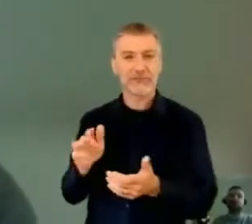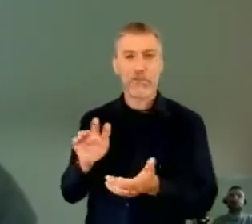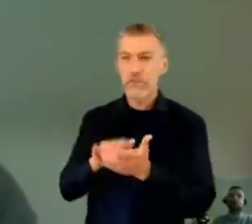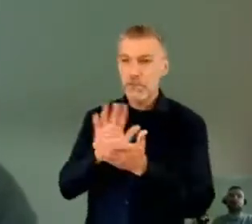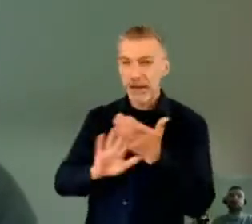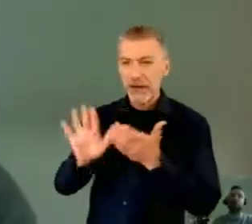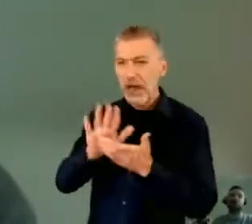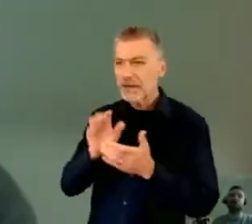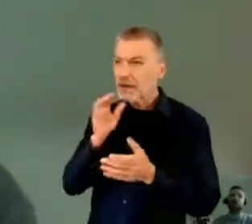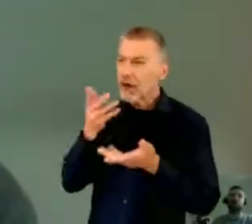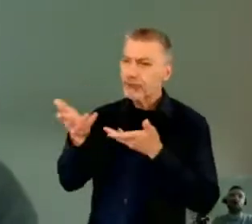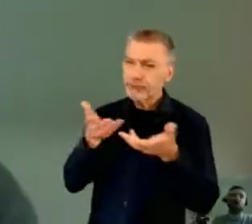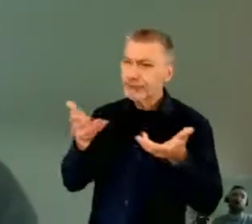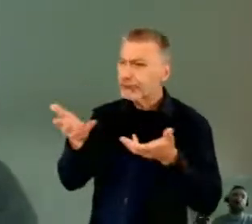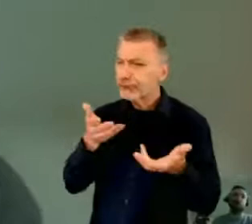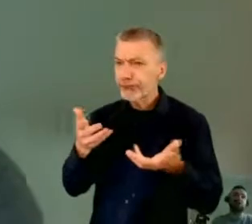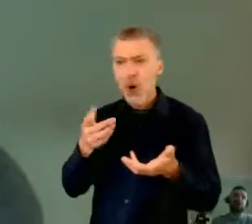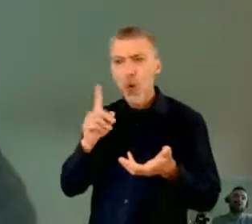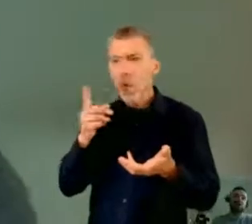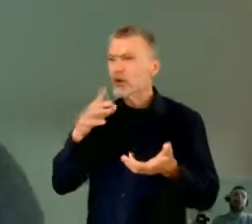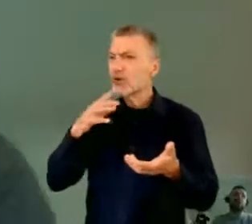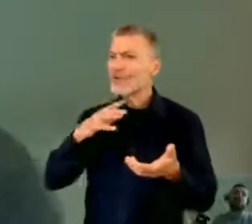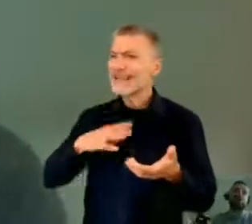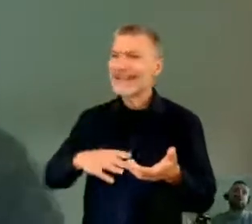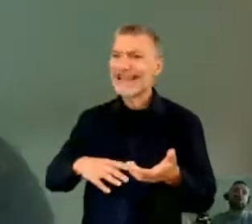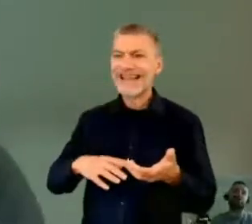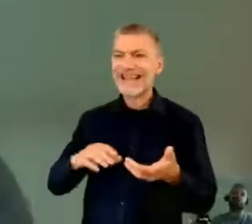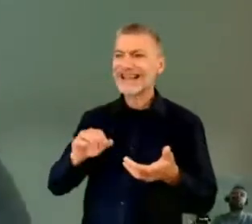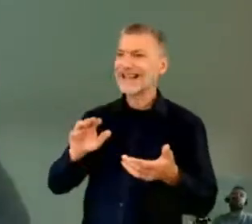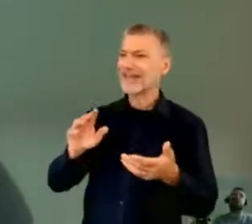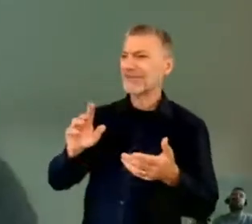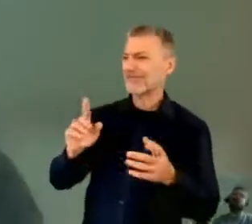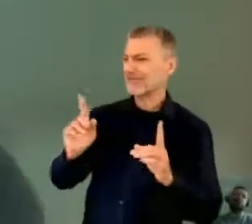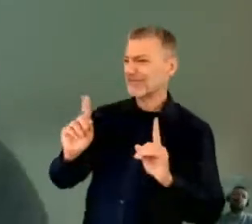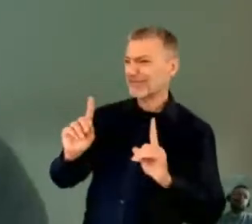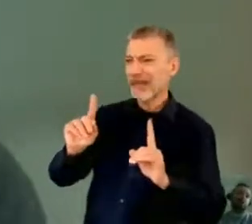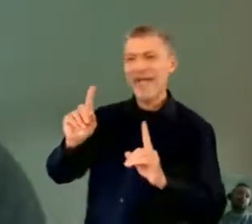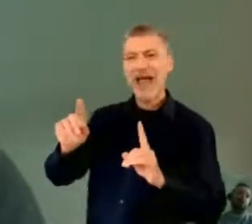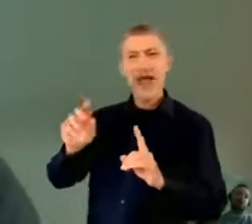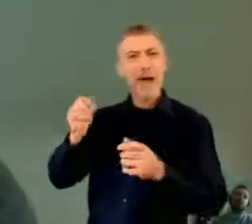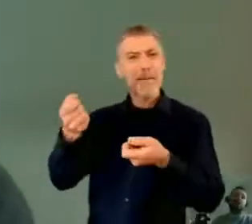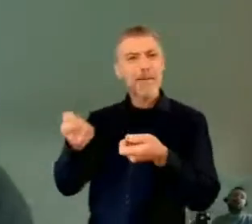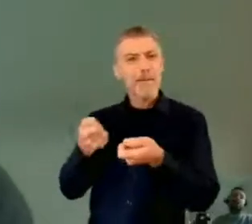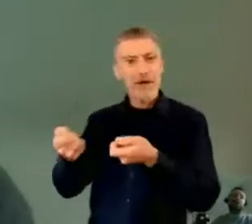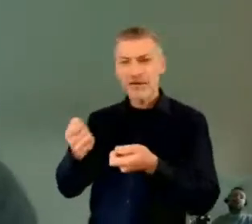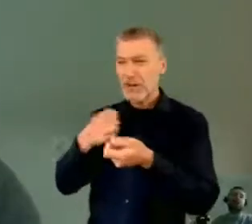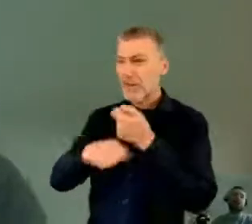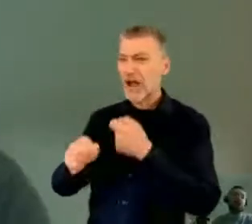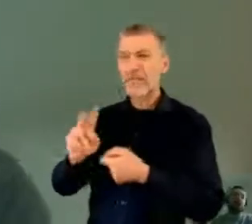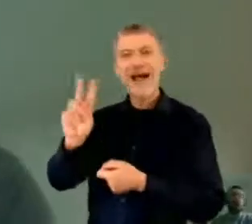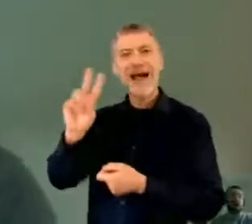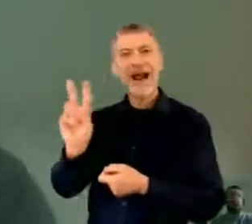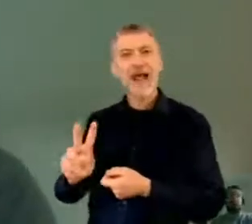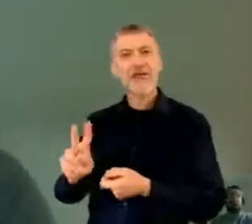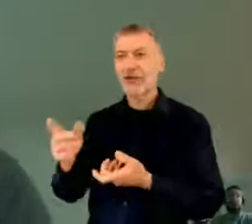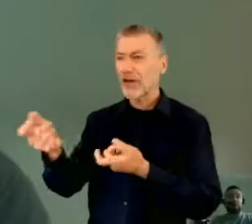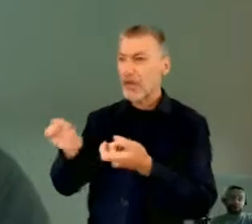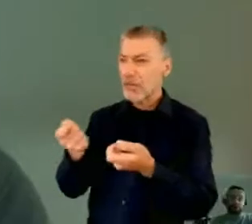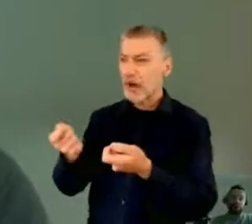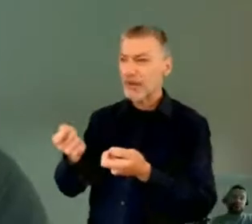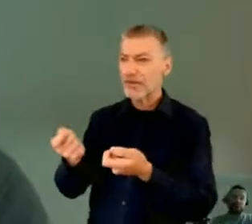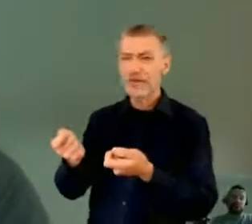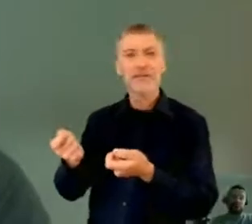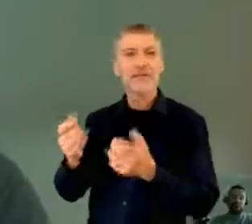to allow them to effectively charge their buses and support the uptake of electric buses in the West Midlands area. And that